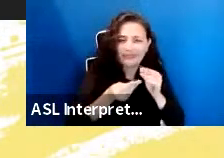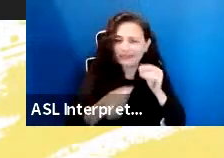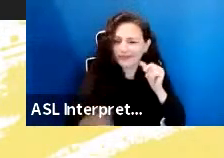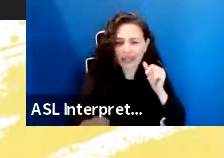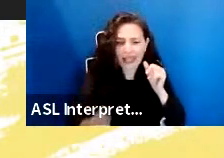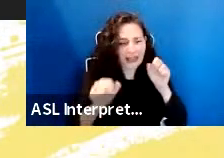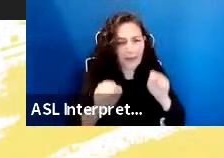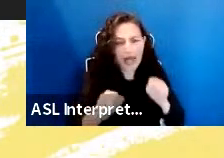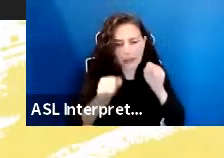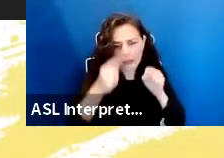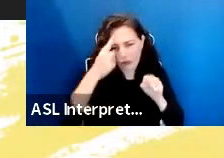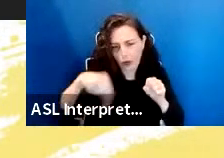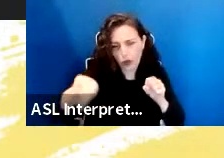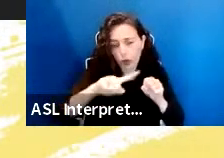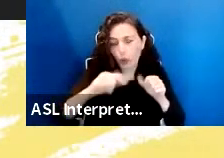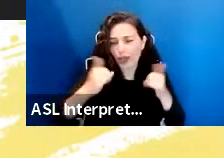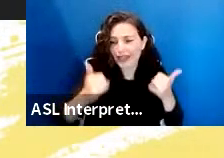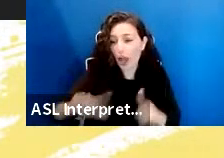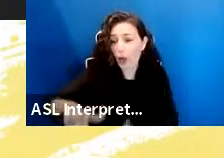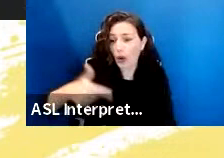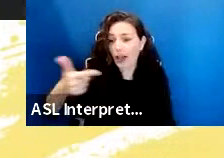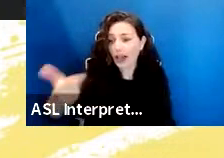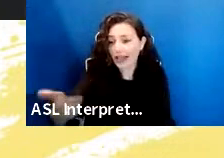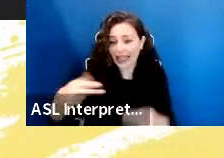I will kick it over to the next slide.